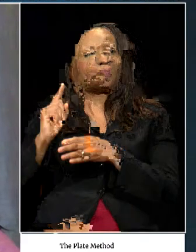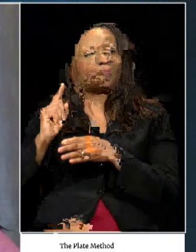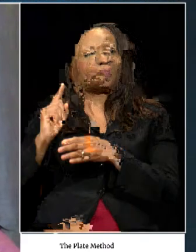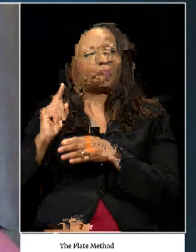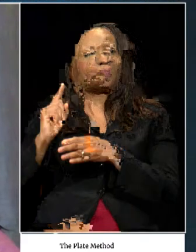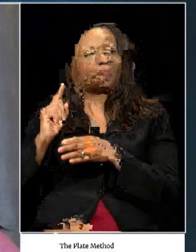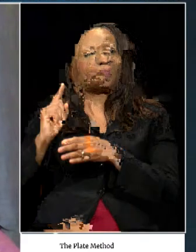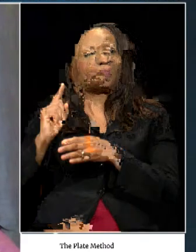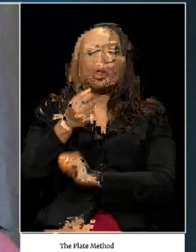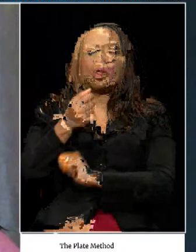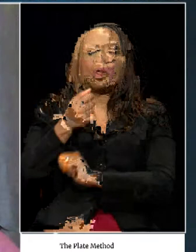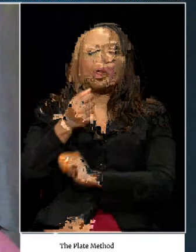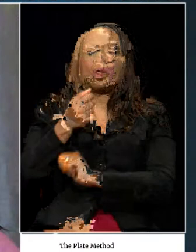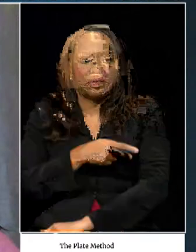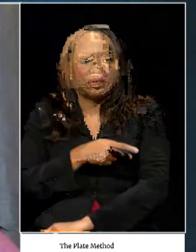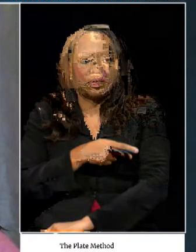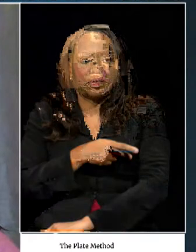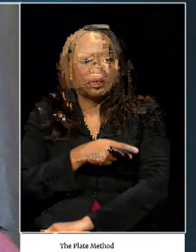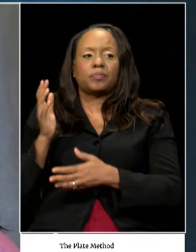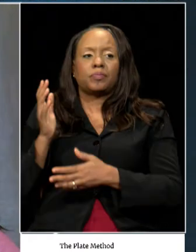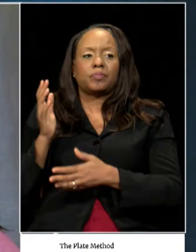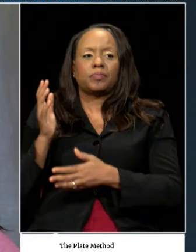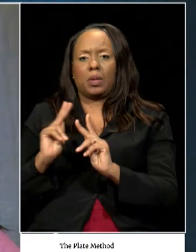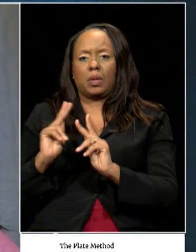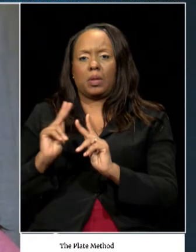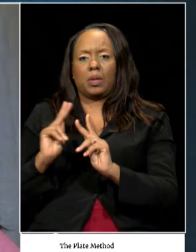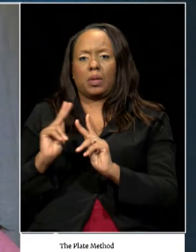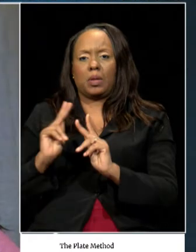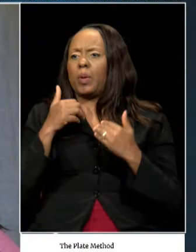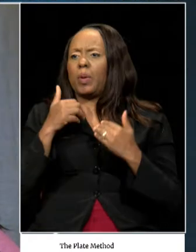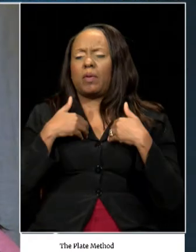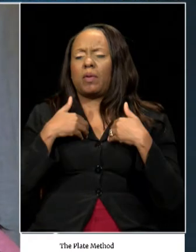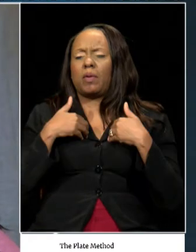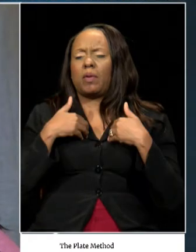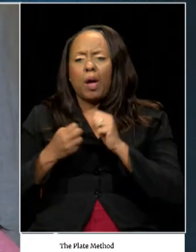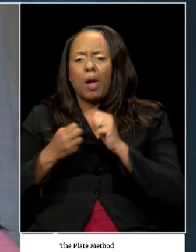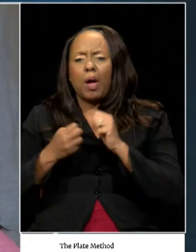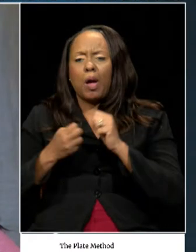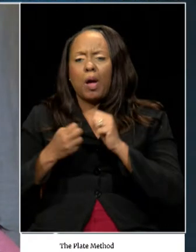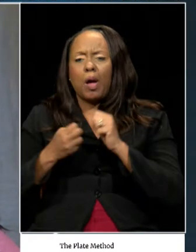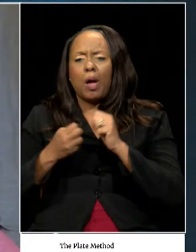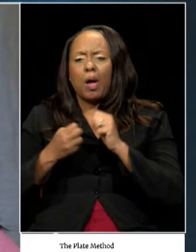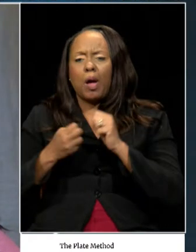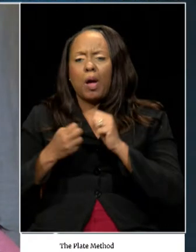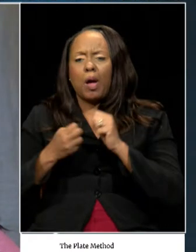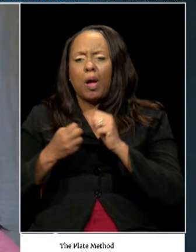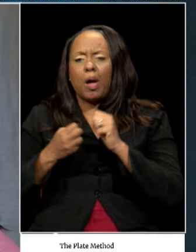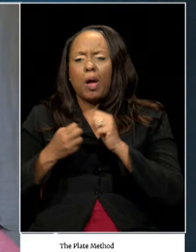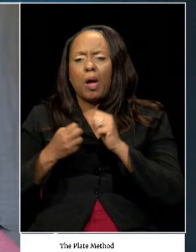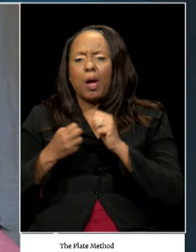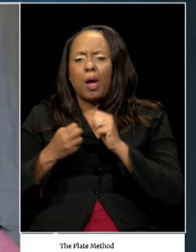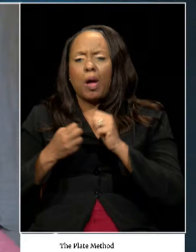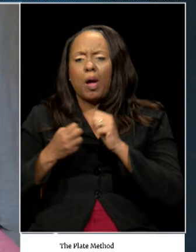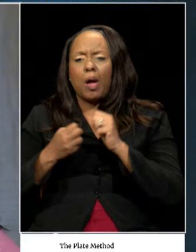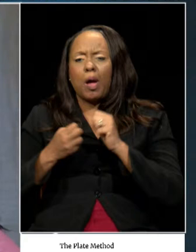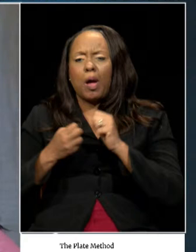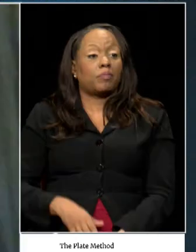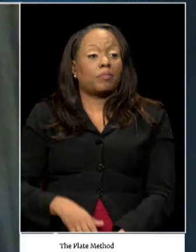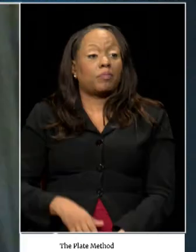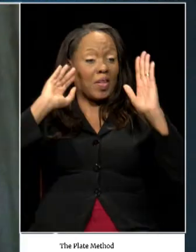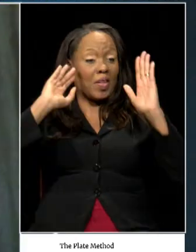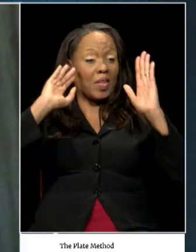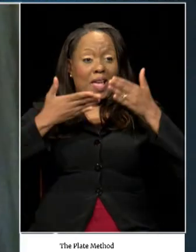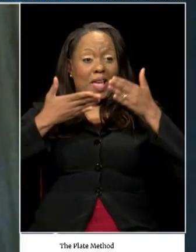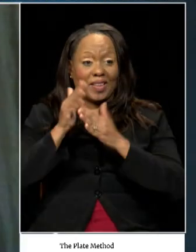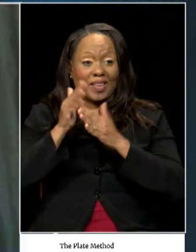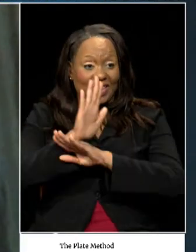who have some of these complications of hypertension. All right. So good evening, everyone. Thanks for